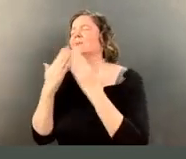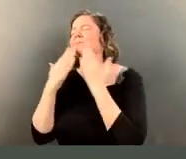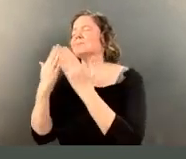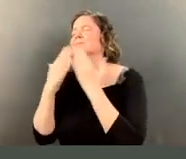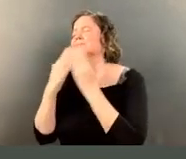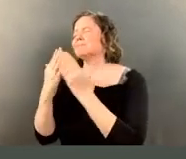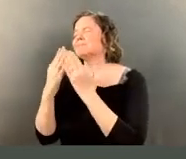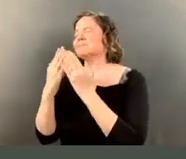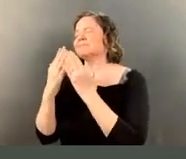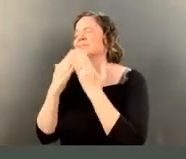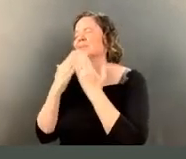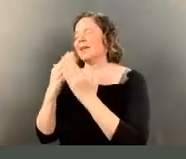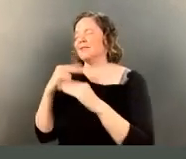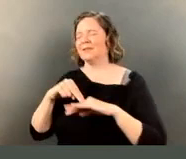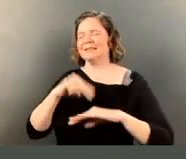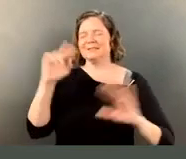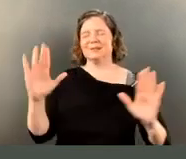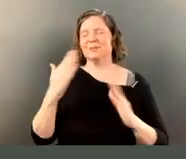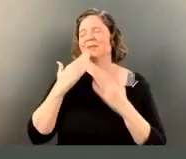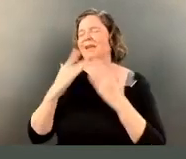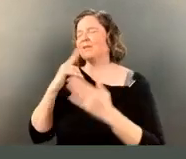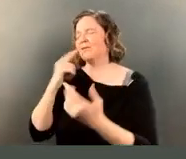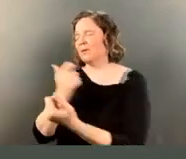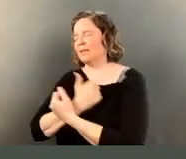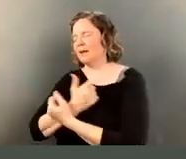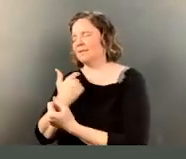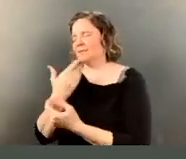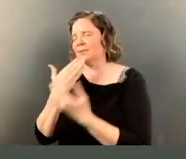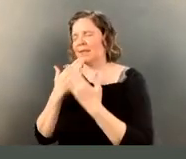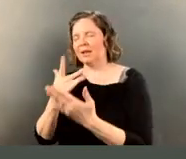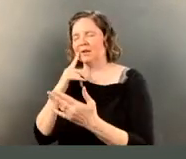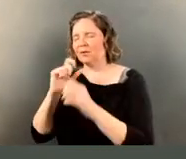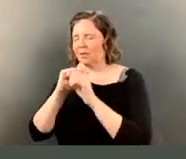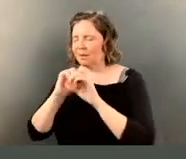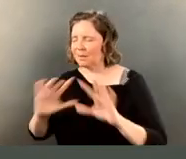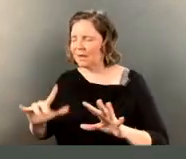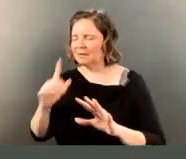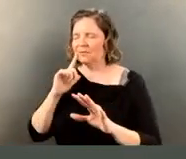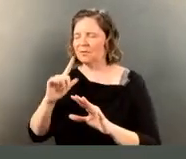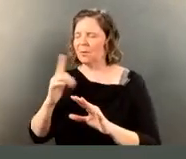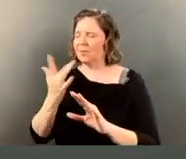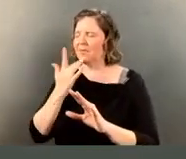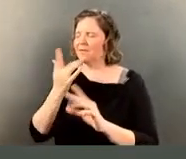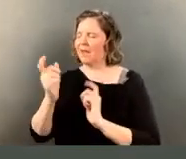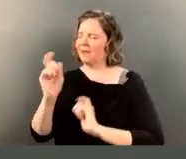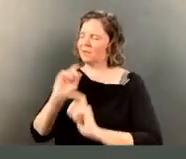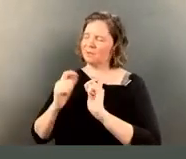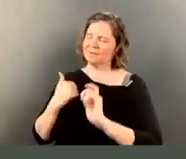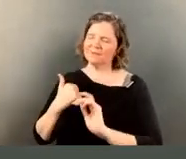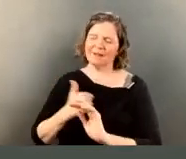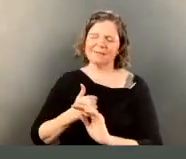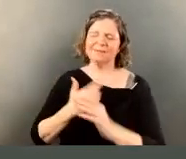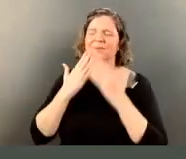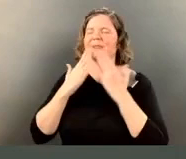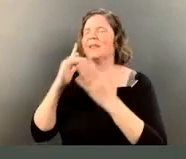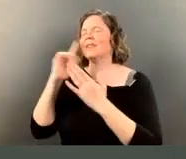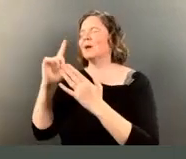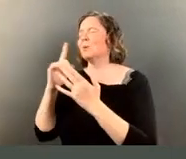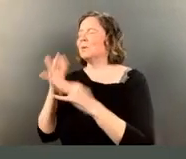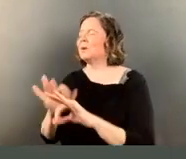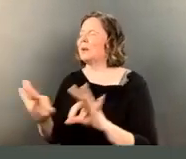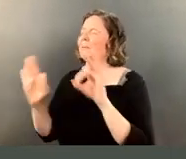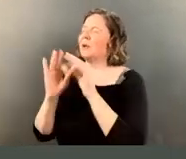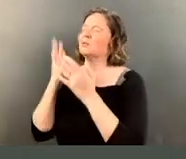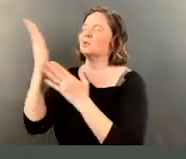thank you on this Easter Sunday, Jesus. We thank you for your love. We thank you for the blessing, for the favor that you pour on us, God. We thank you that we matter to you more